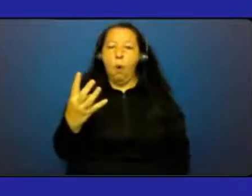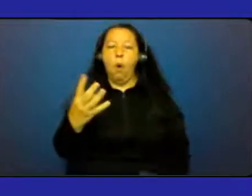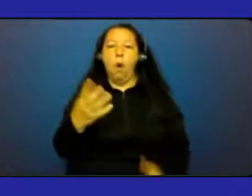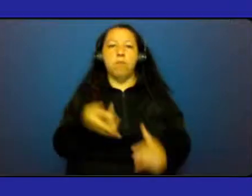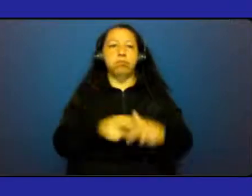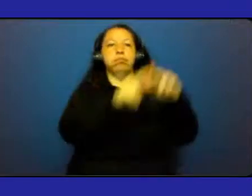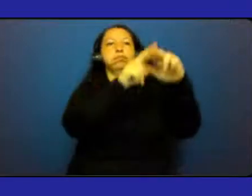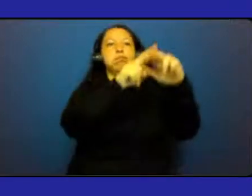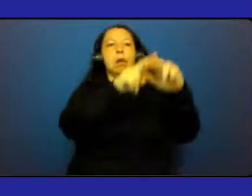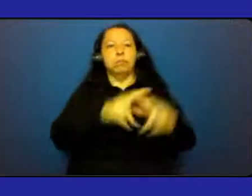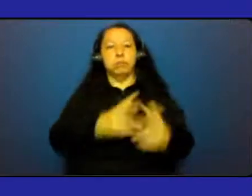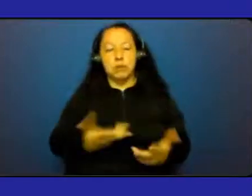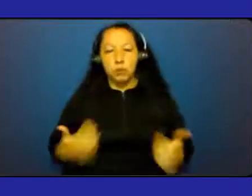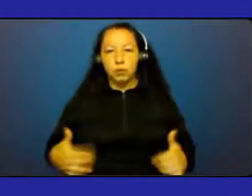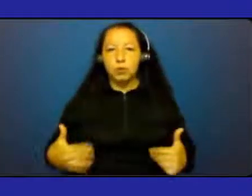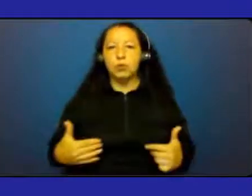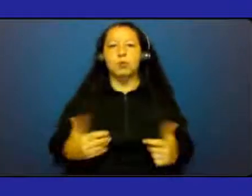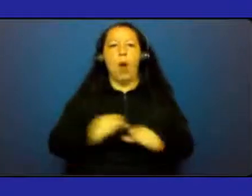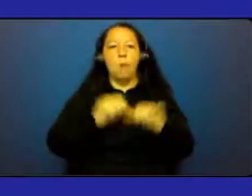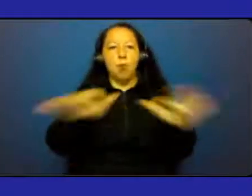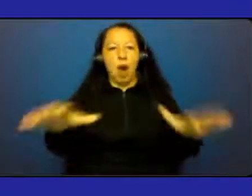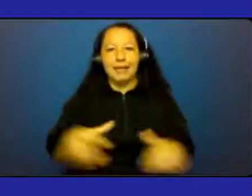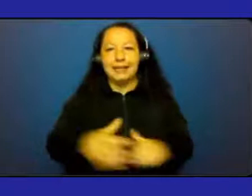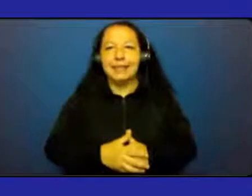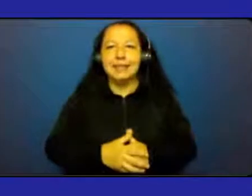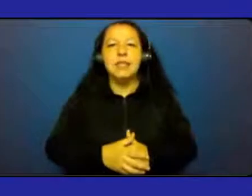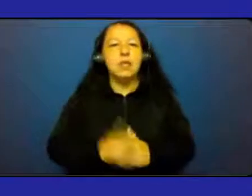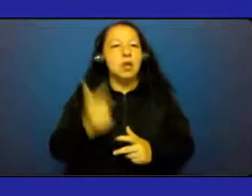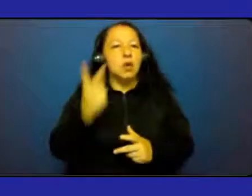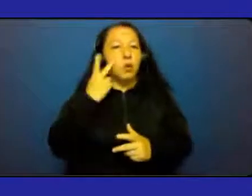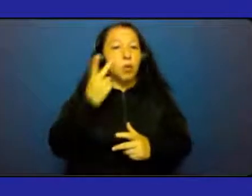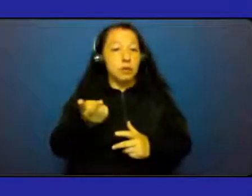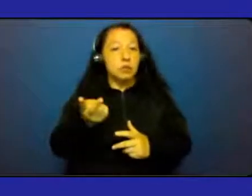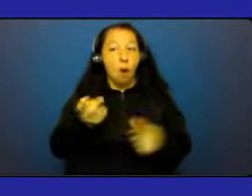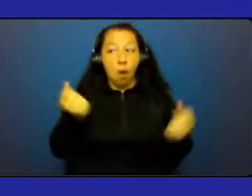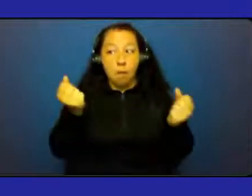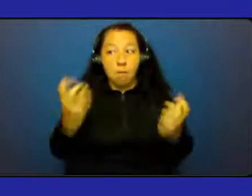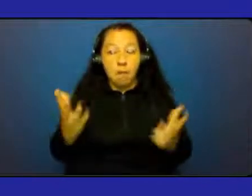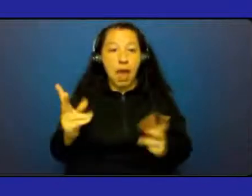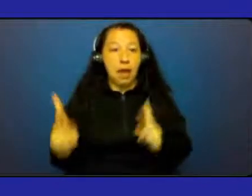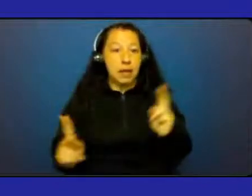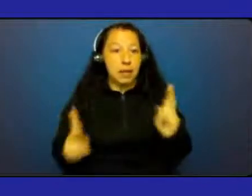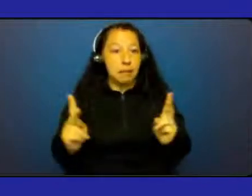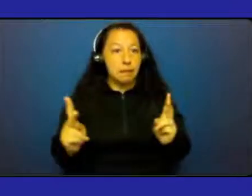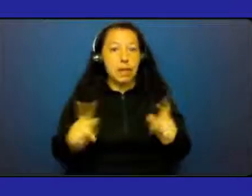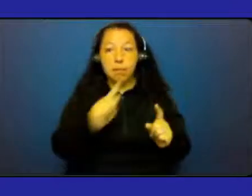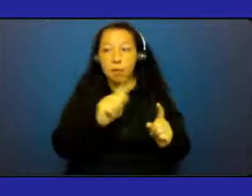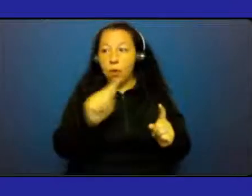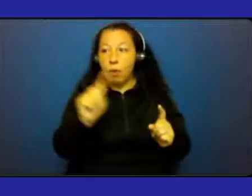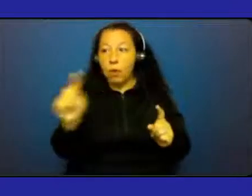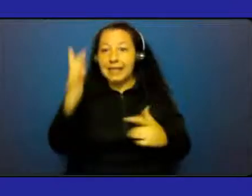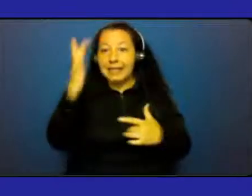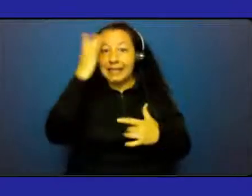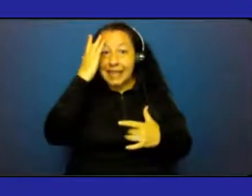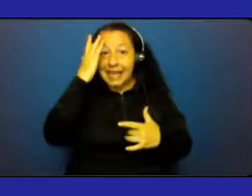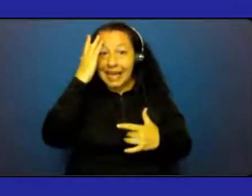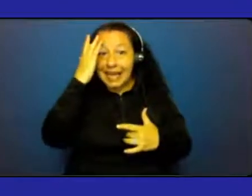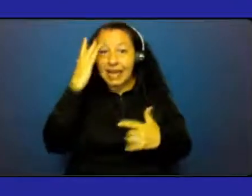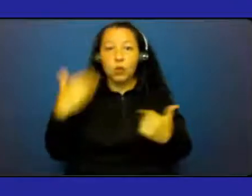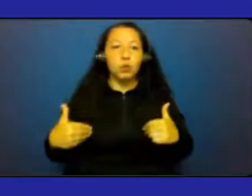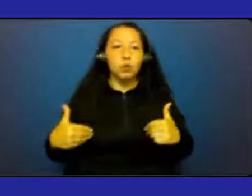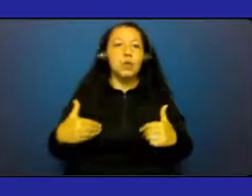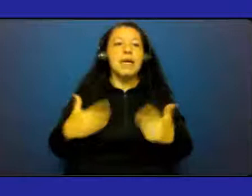times. Besides handling so many people who were sick and growing our emergency